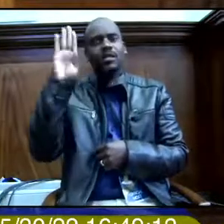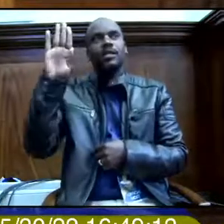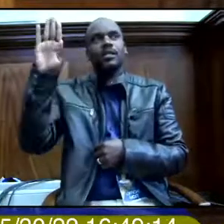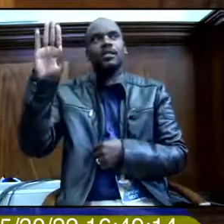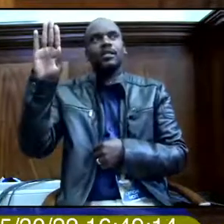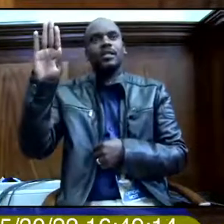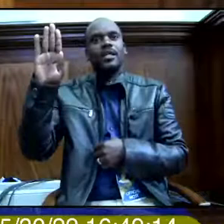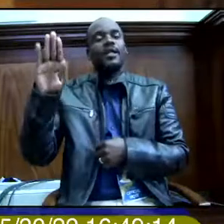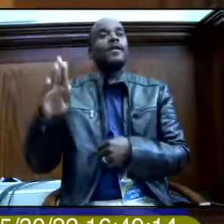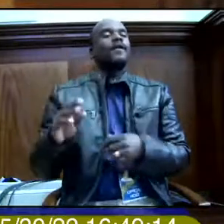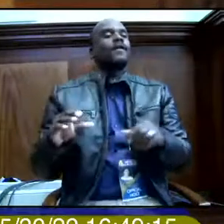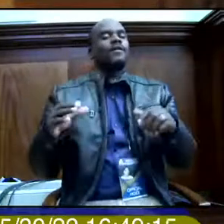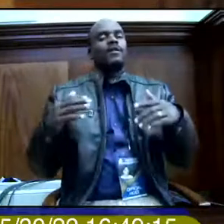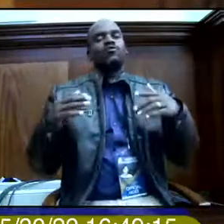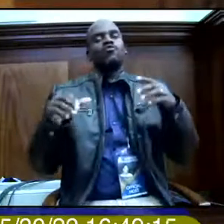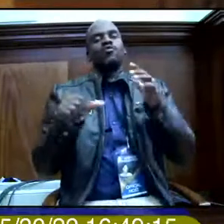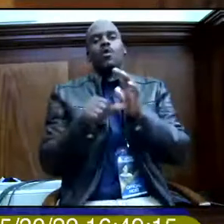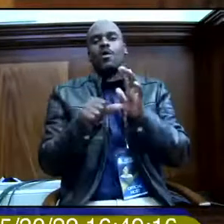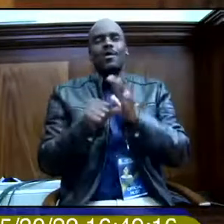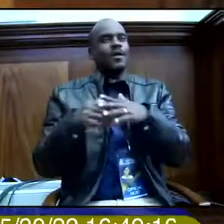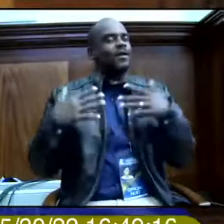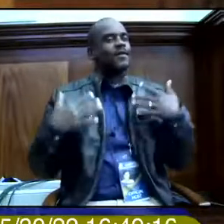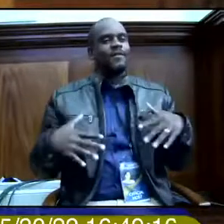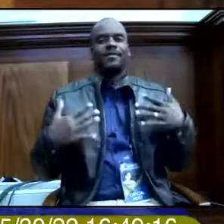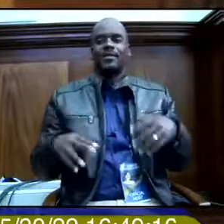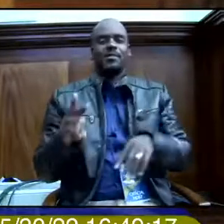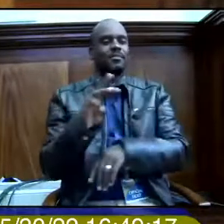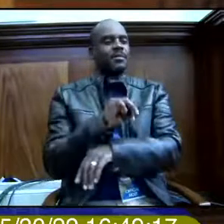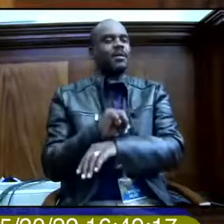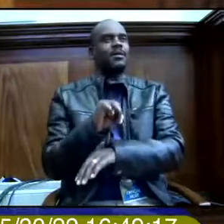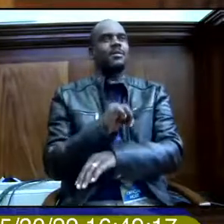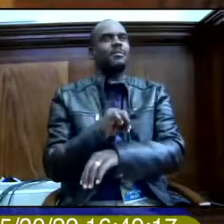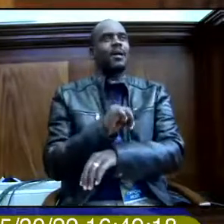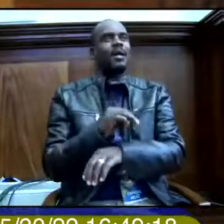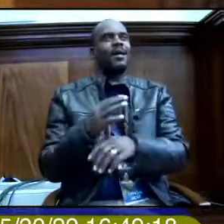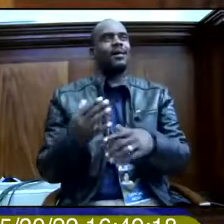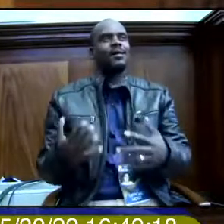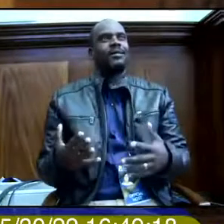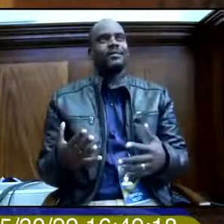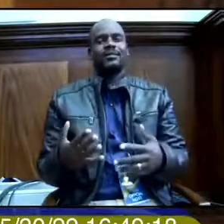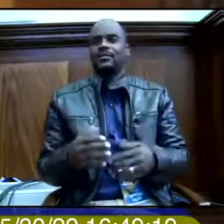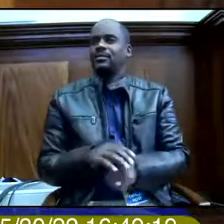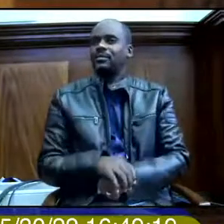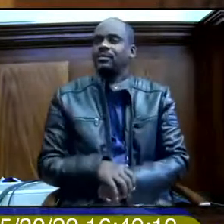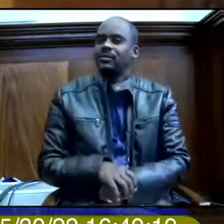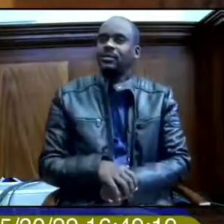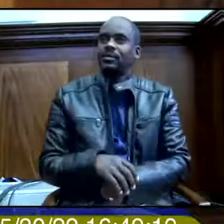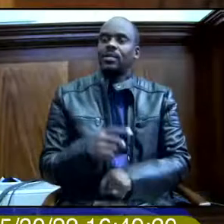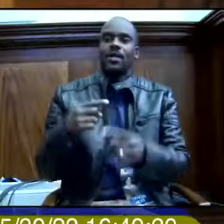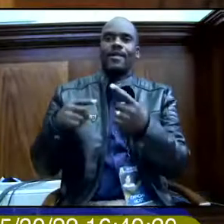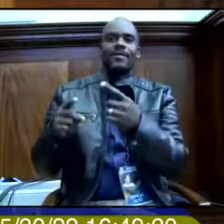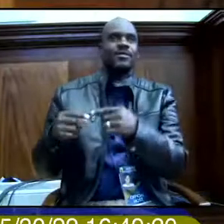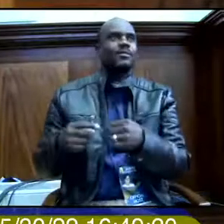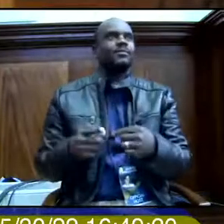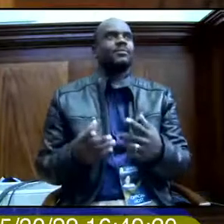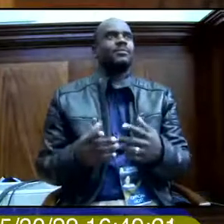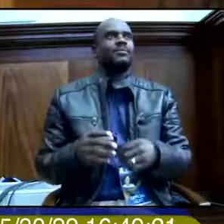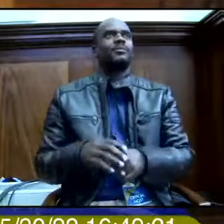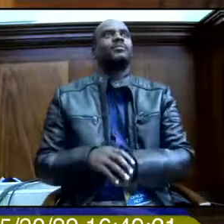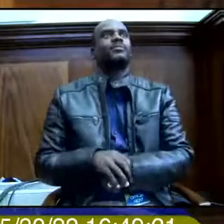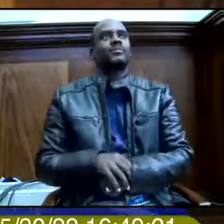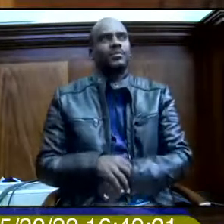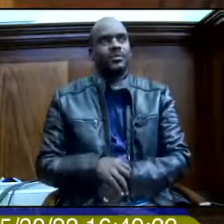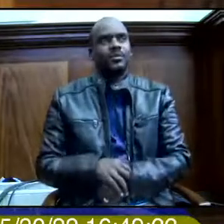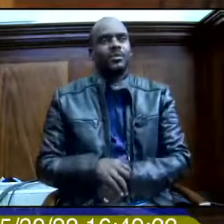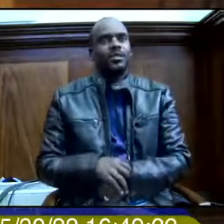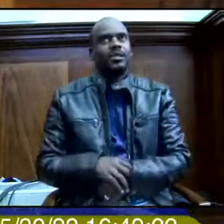very important issues municipality presentation was traumatizing i don't want to lie it's very traumatic uh